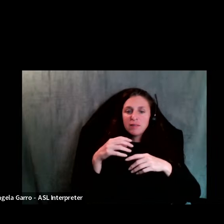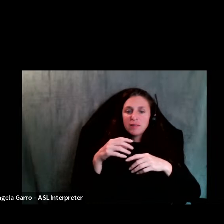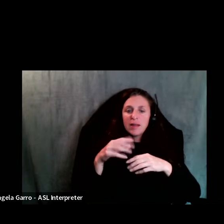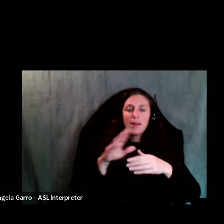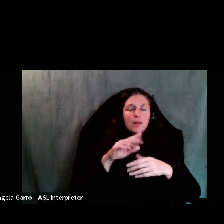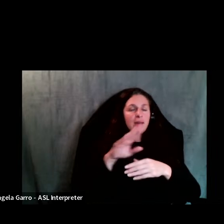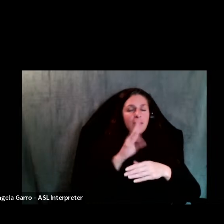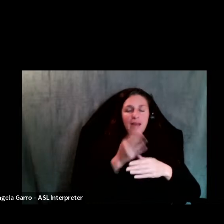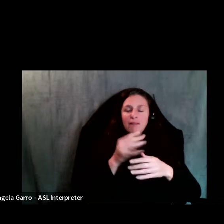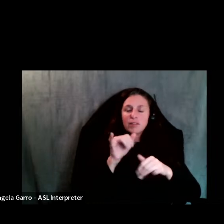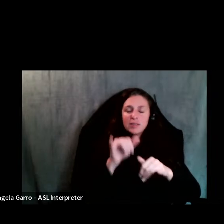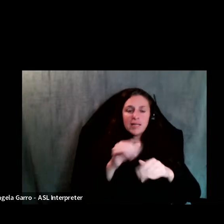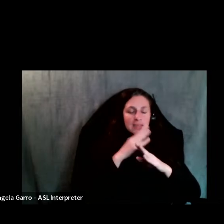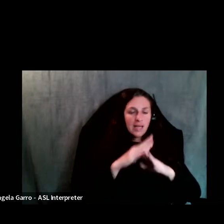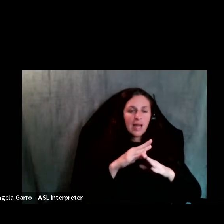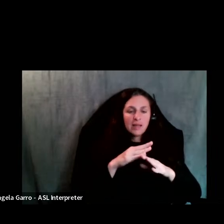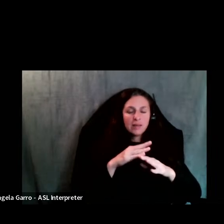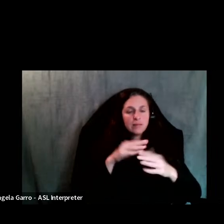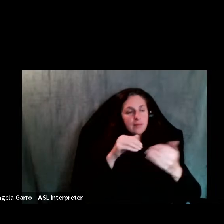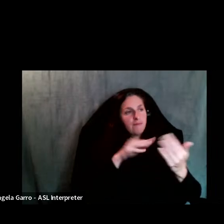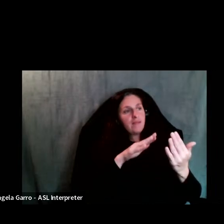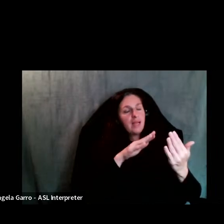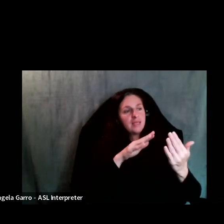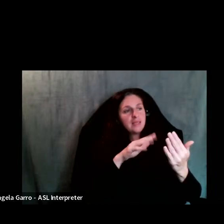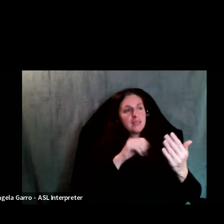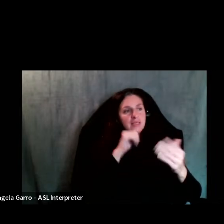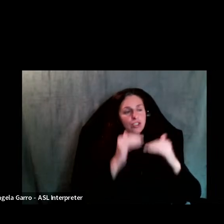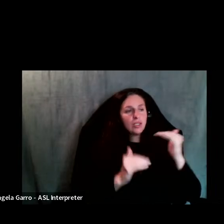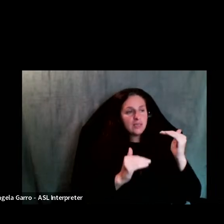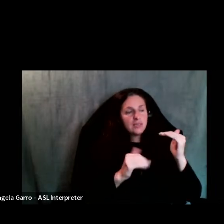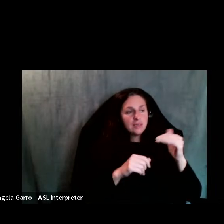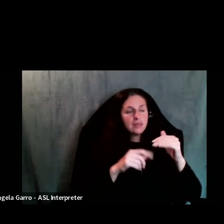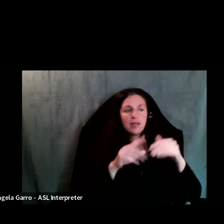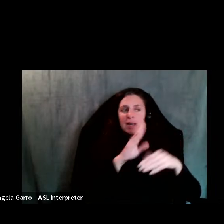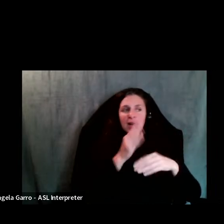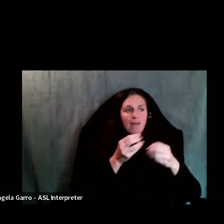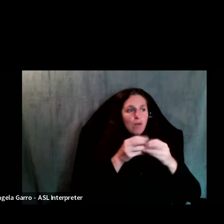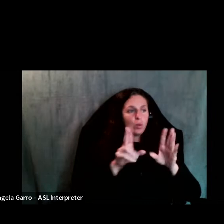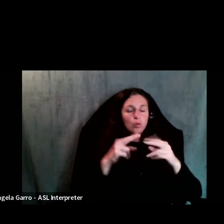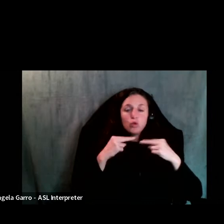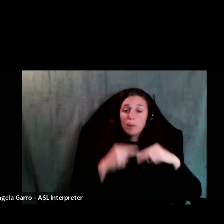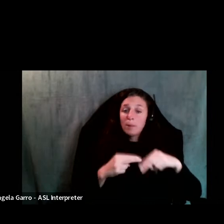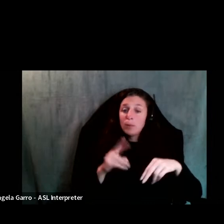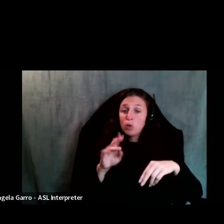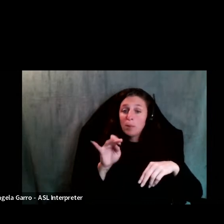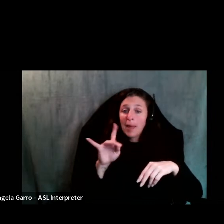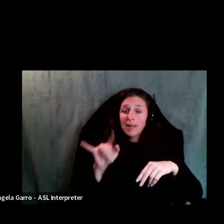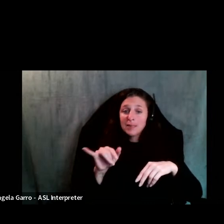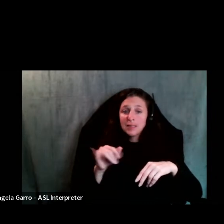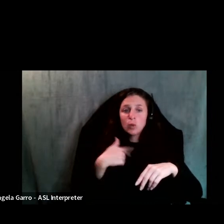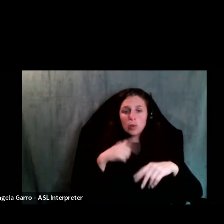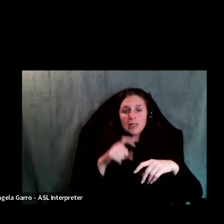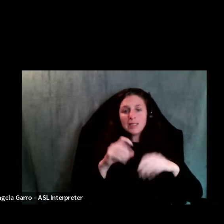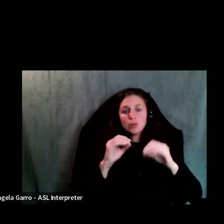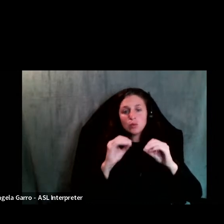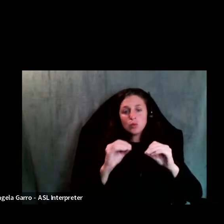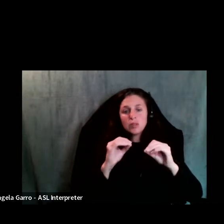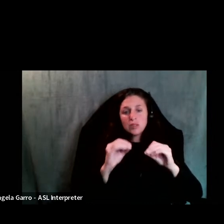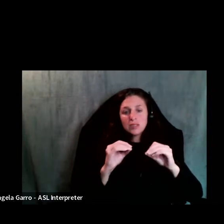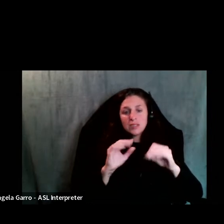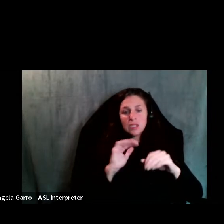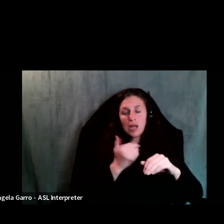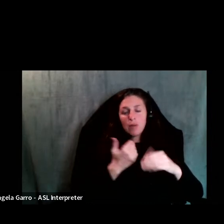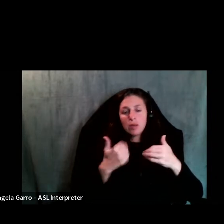silent in the face of injustice. May we never lose our humanity." And that's what we need to teach our young people. So